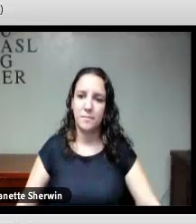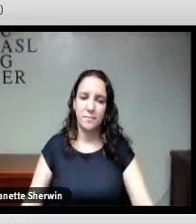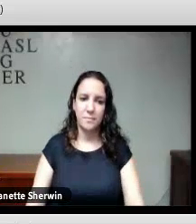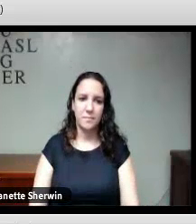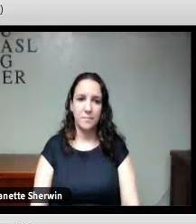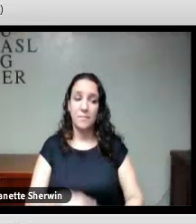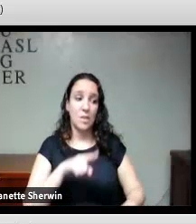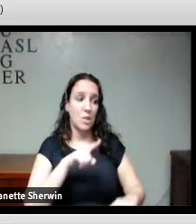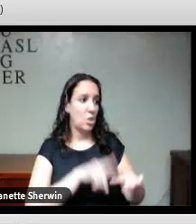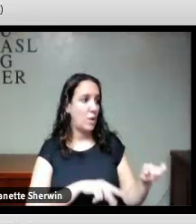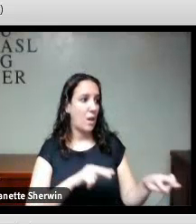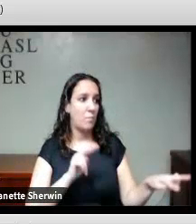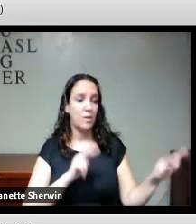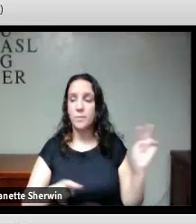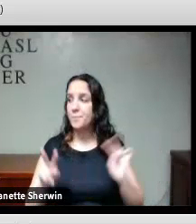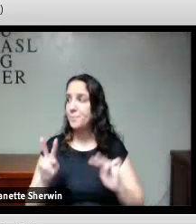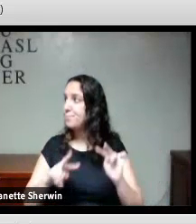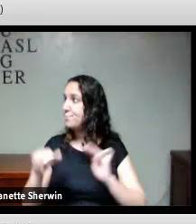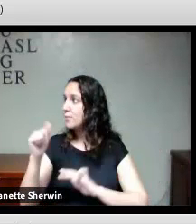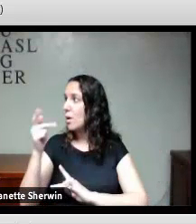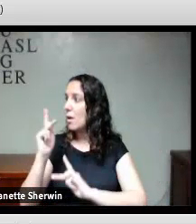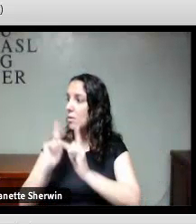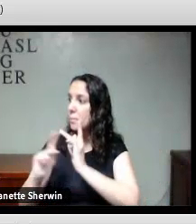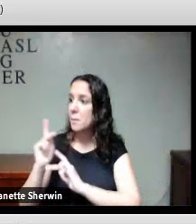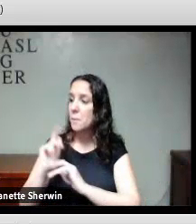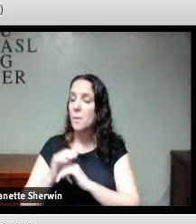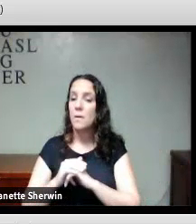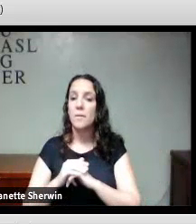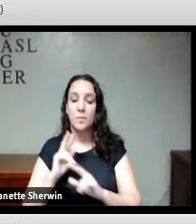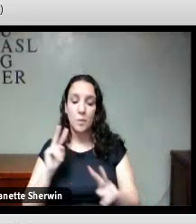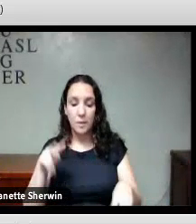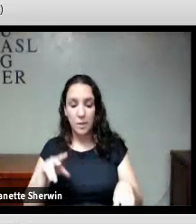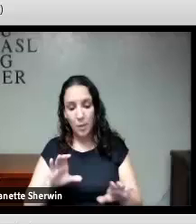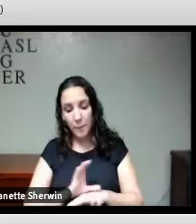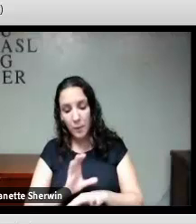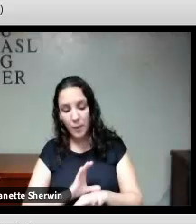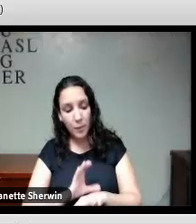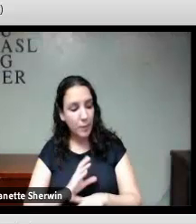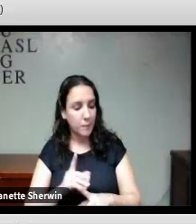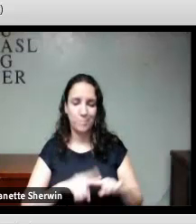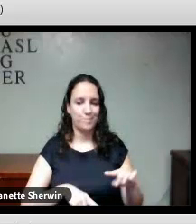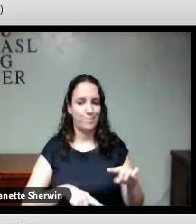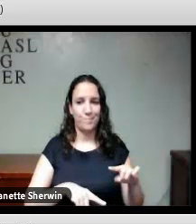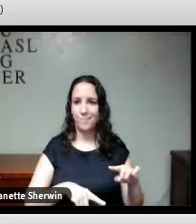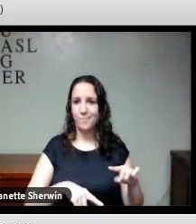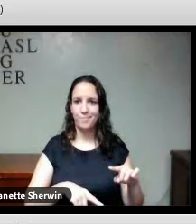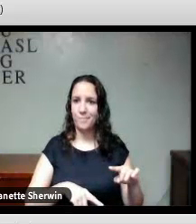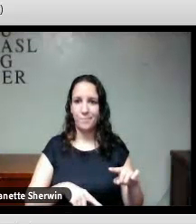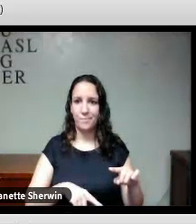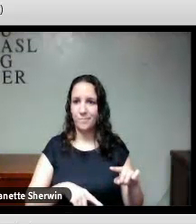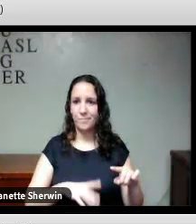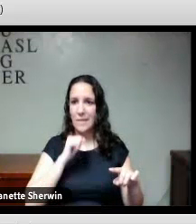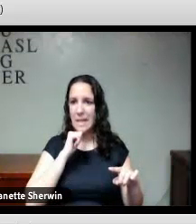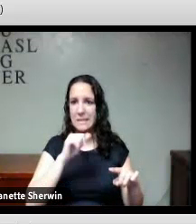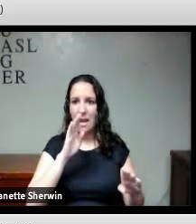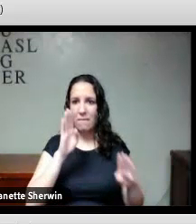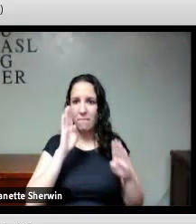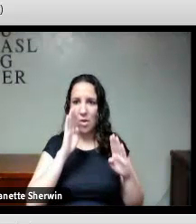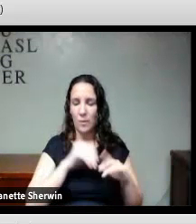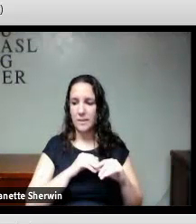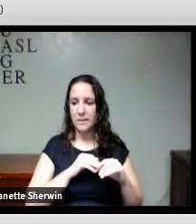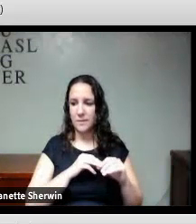around at other coworkers or other patrons or down at your computer or any of those things. How can you thank them for something